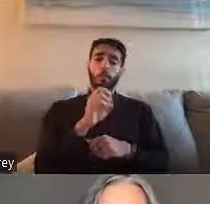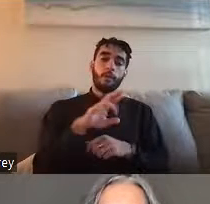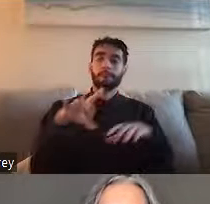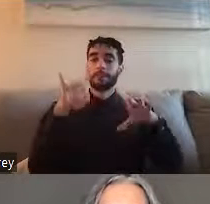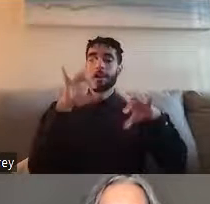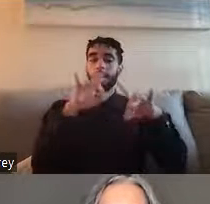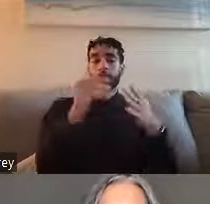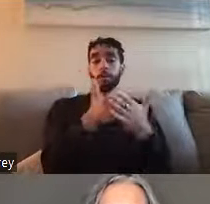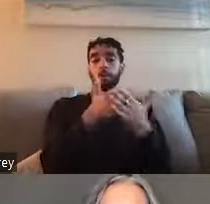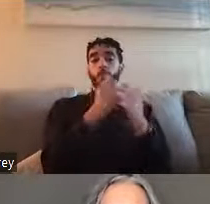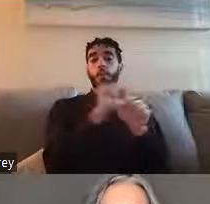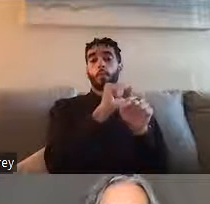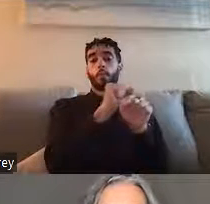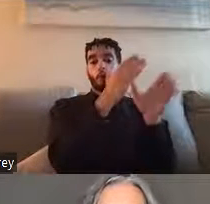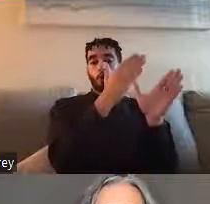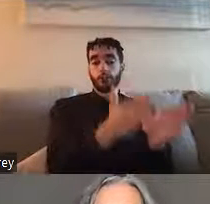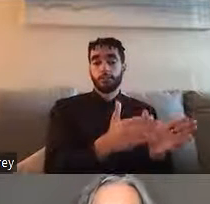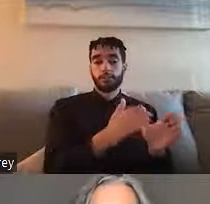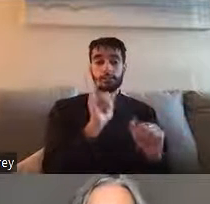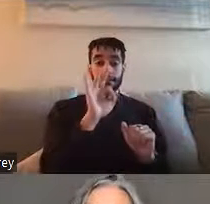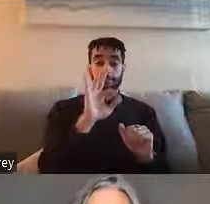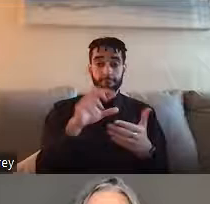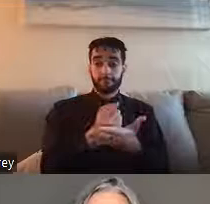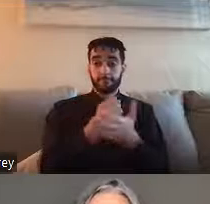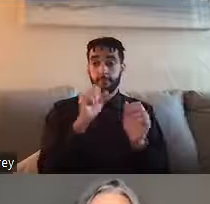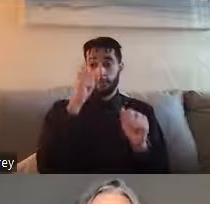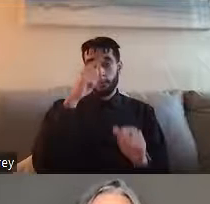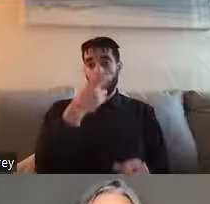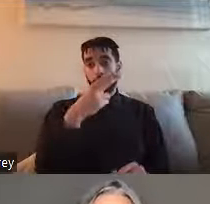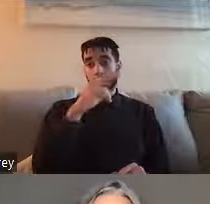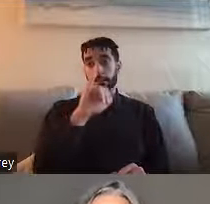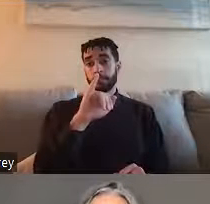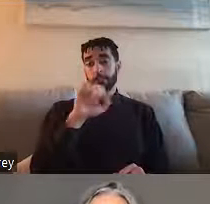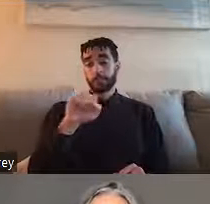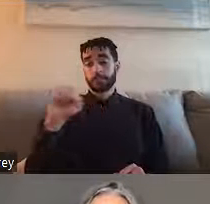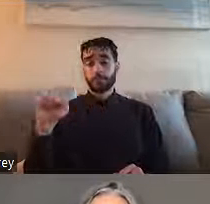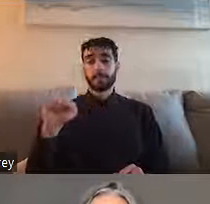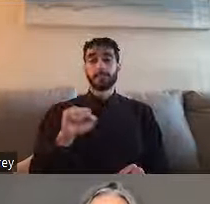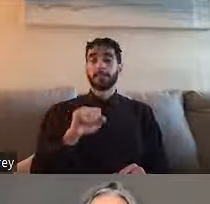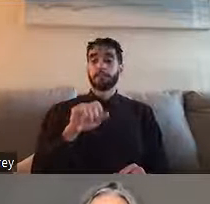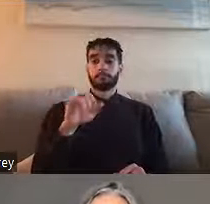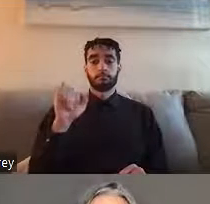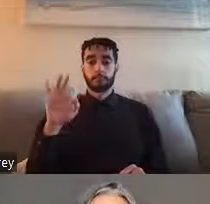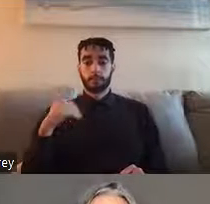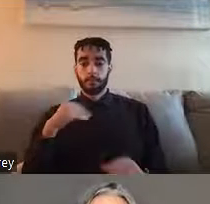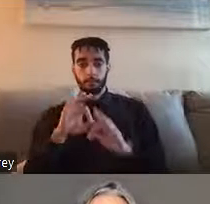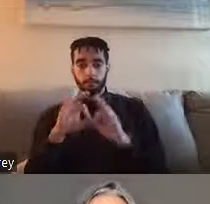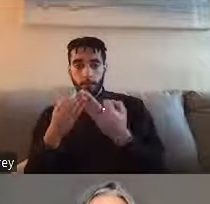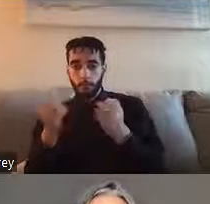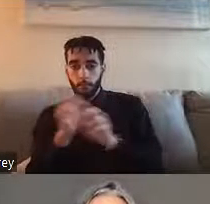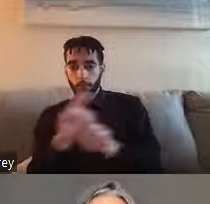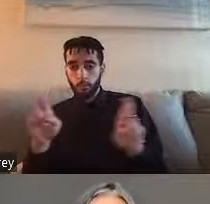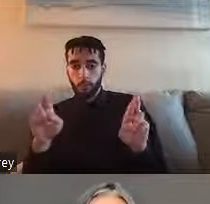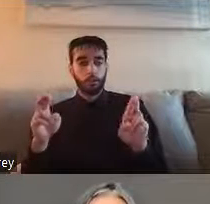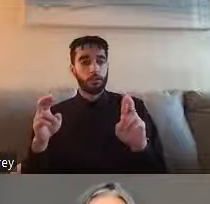workers. If you are eligible for IHSS, if you've got a family member who's ready to go to provide that care for you, that's one thing. But if you don't,